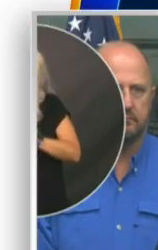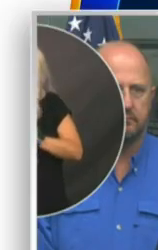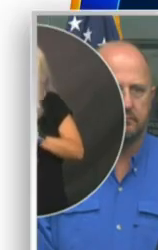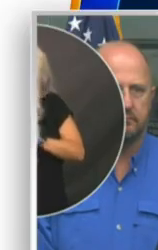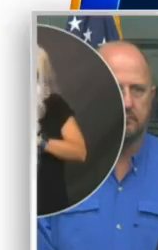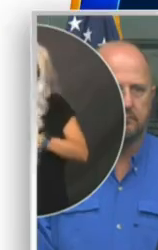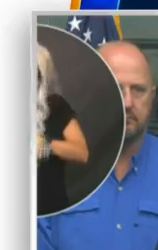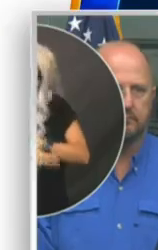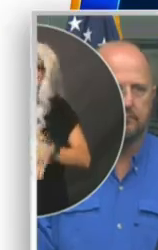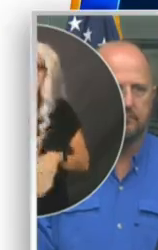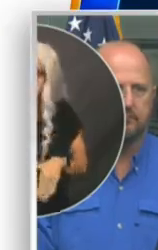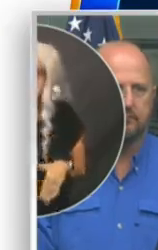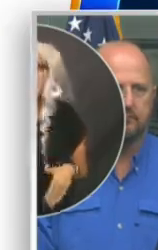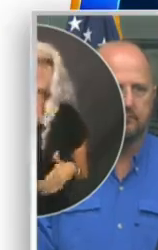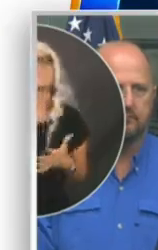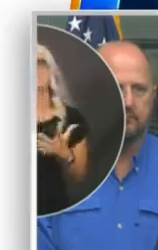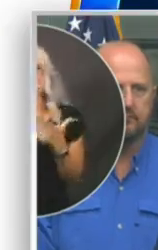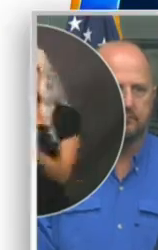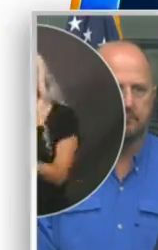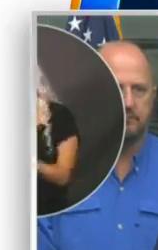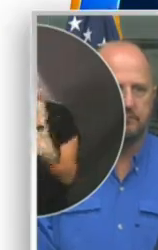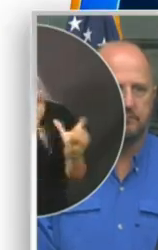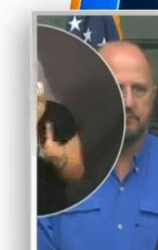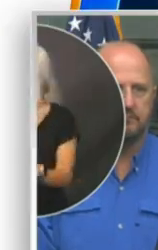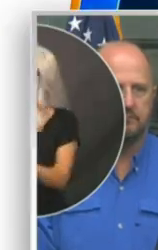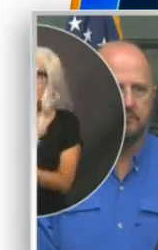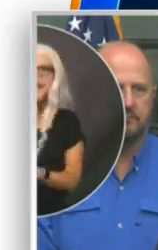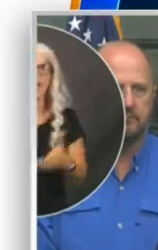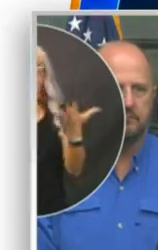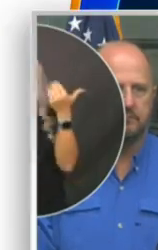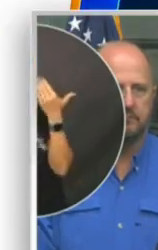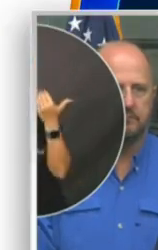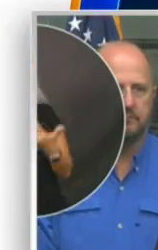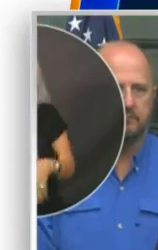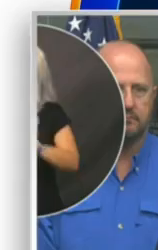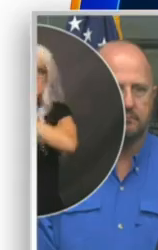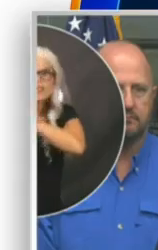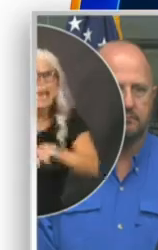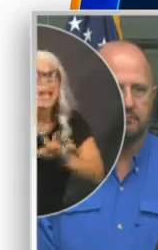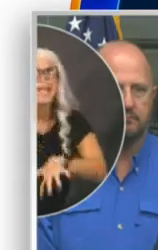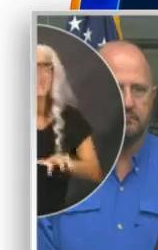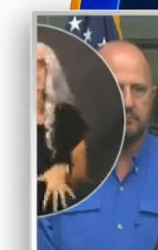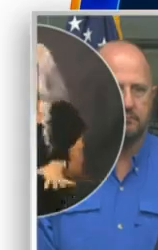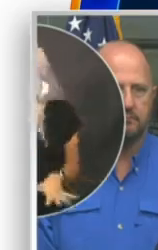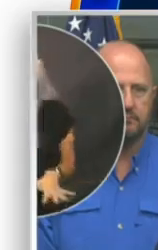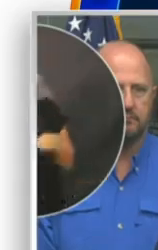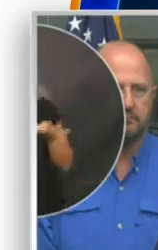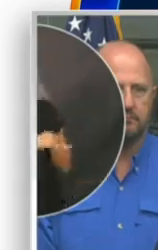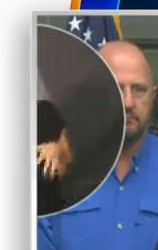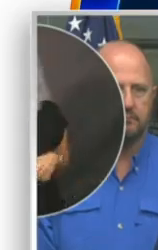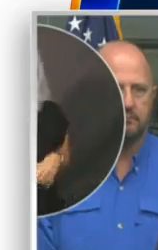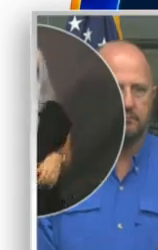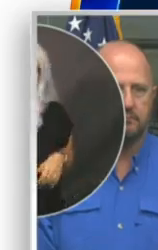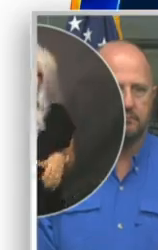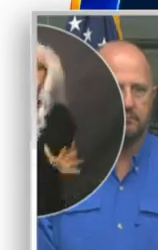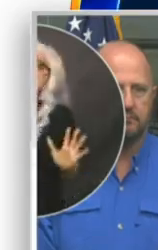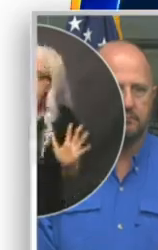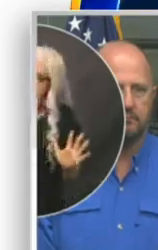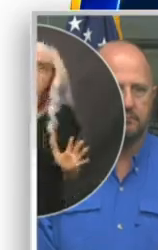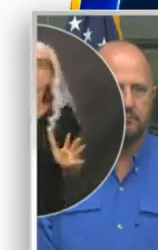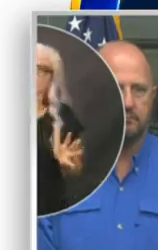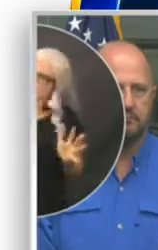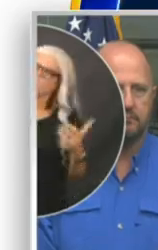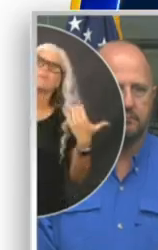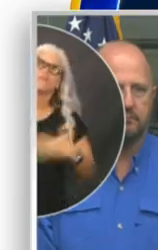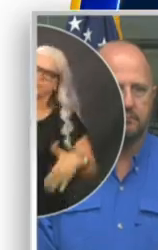major impacts in terms of wind, in terms of rain, in terms of flooding. So this is going to be a nasty, nasty